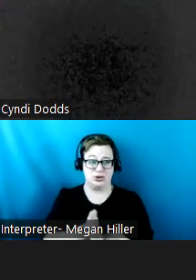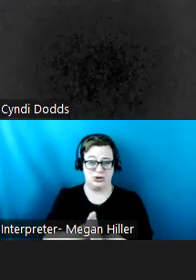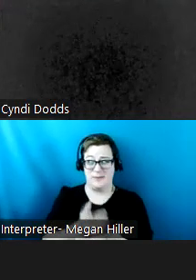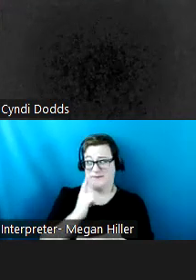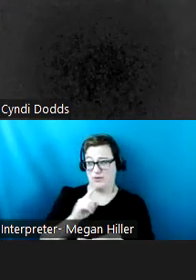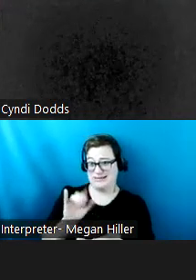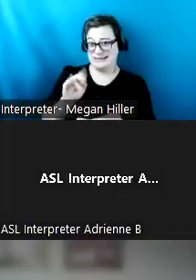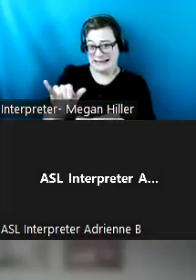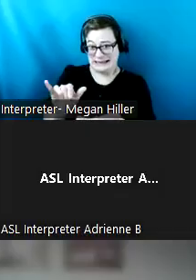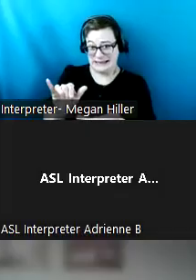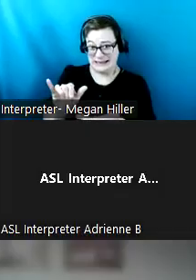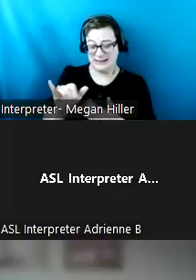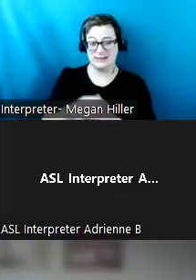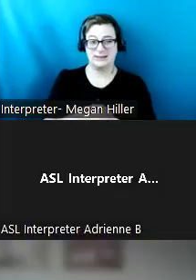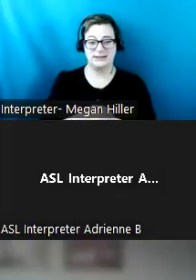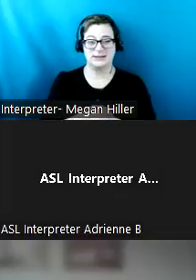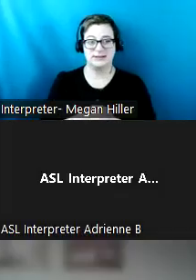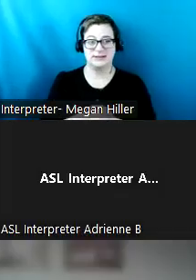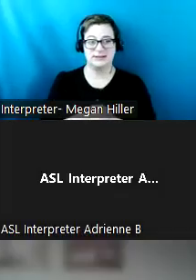quick.